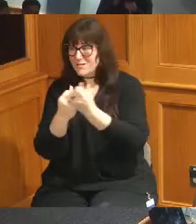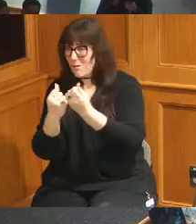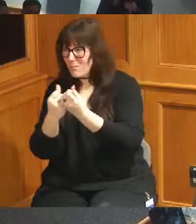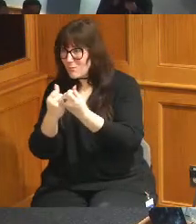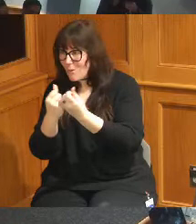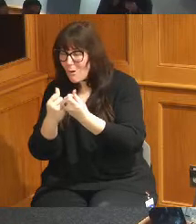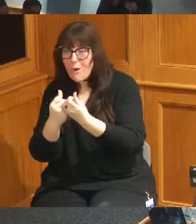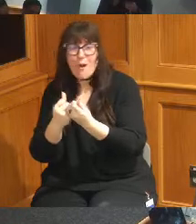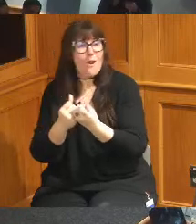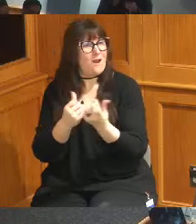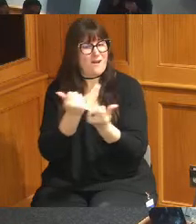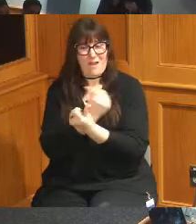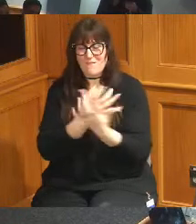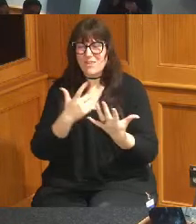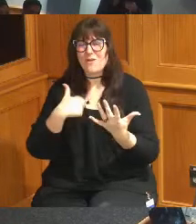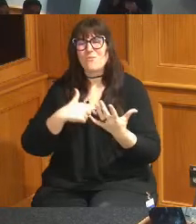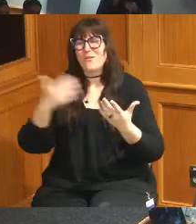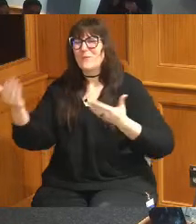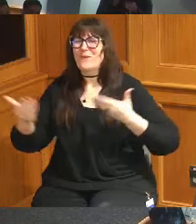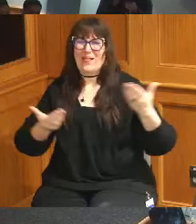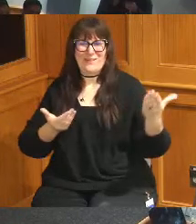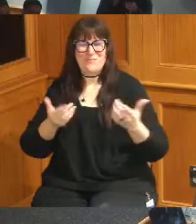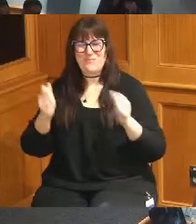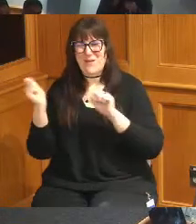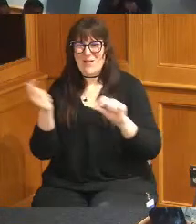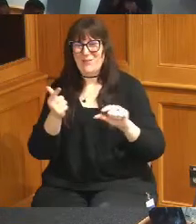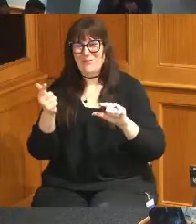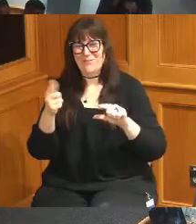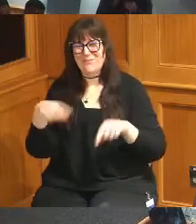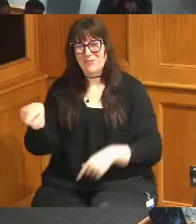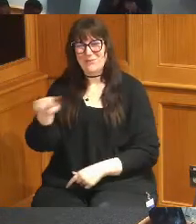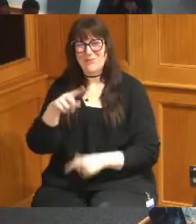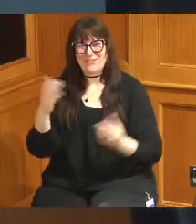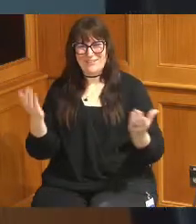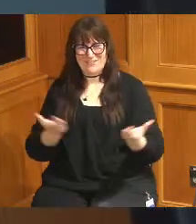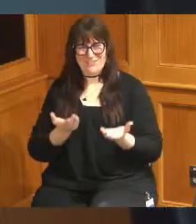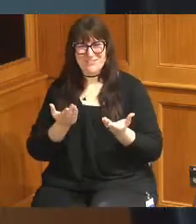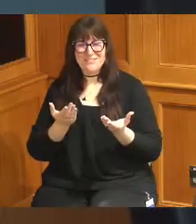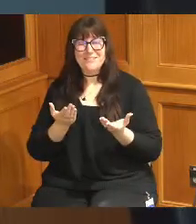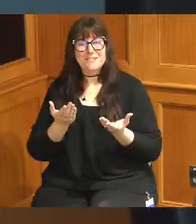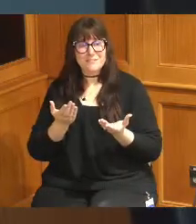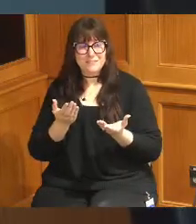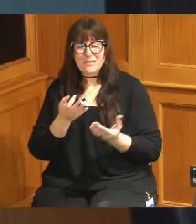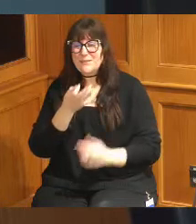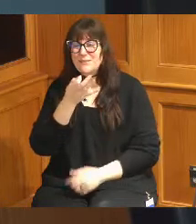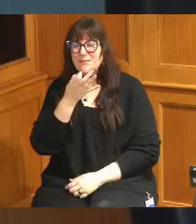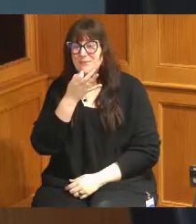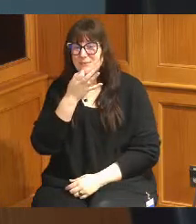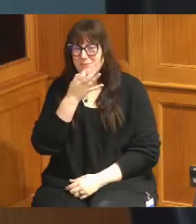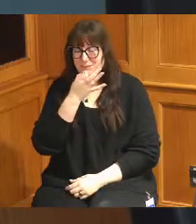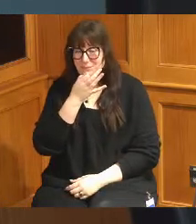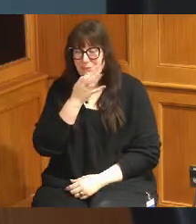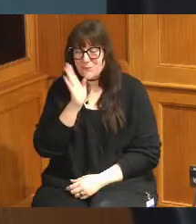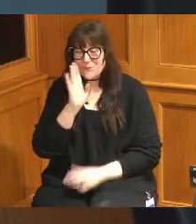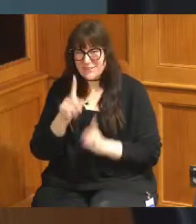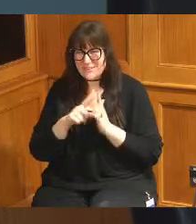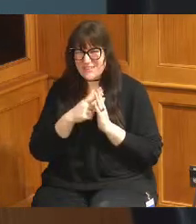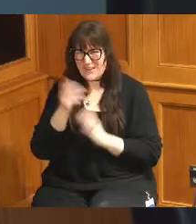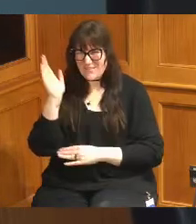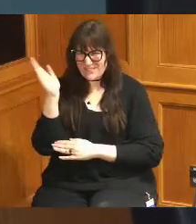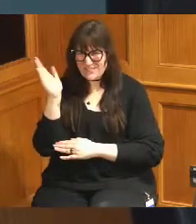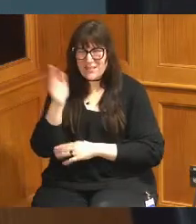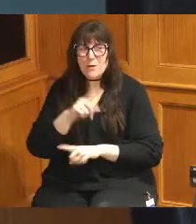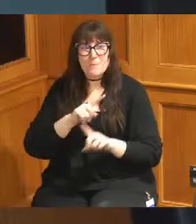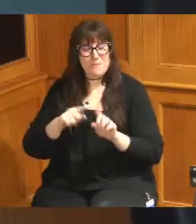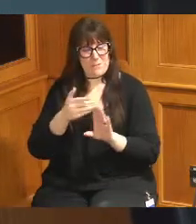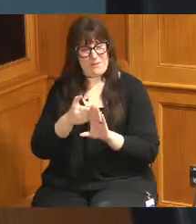being recognized. We welcome you to our board meeting here today. And we are going to get to that at the top of the agenda. But